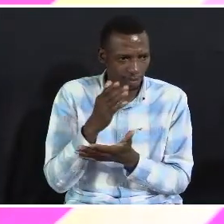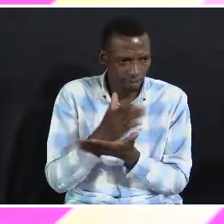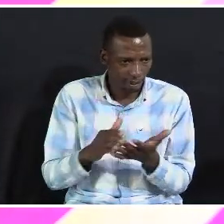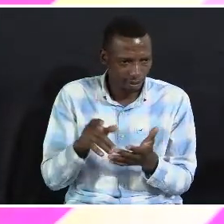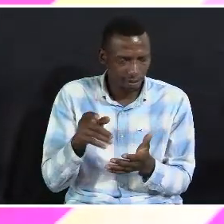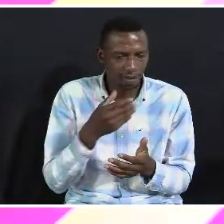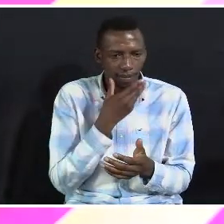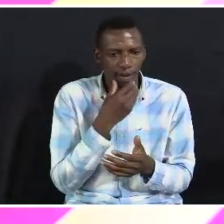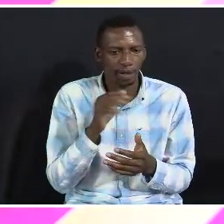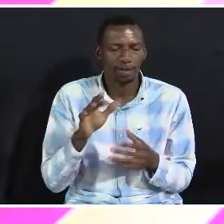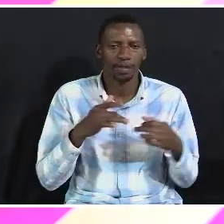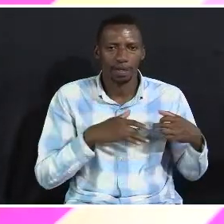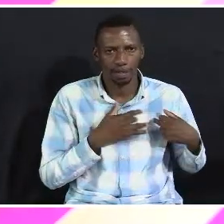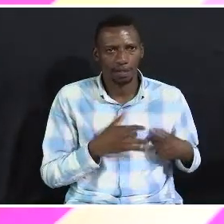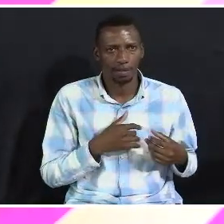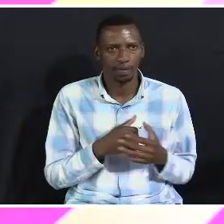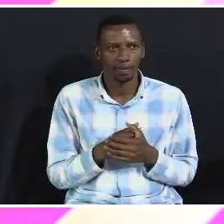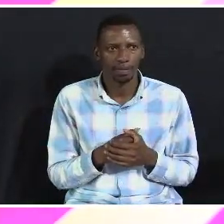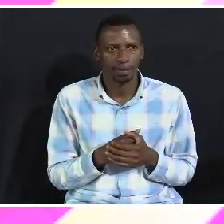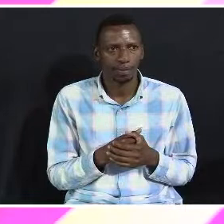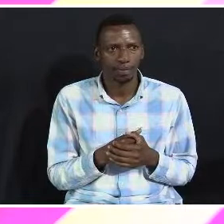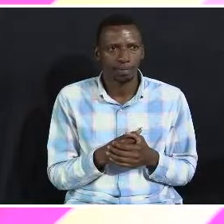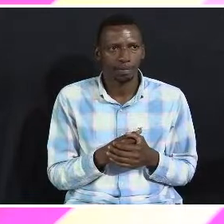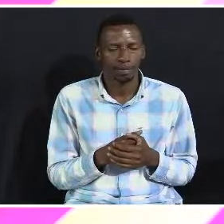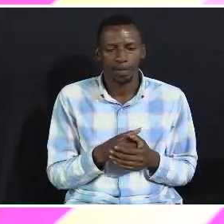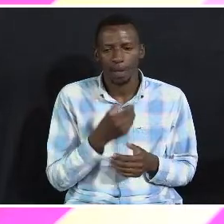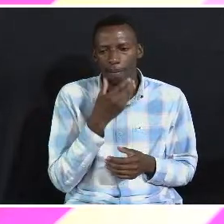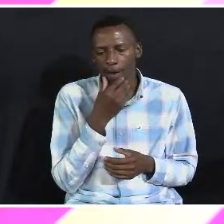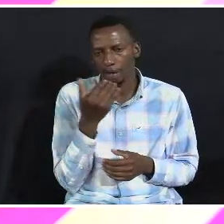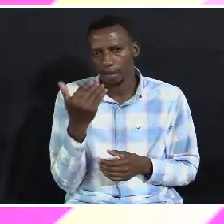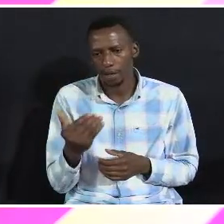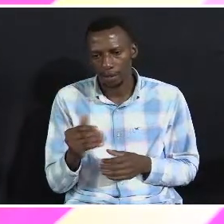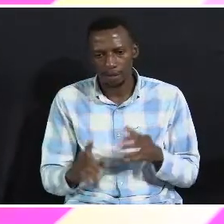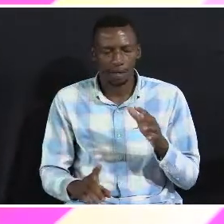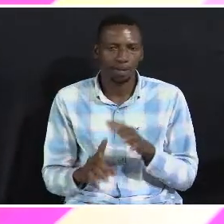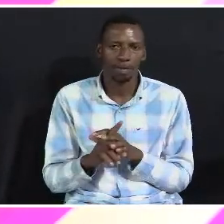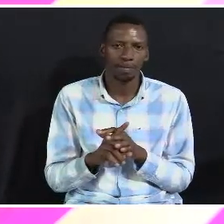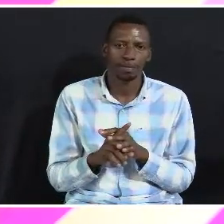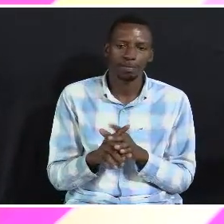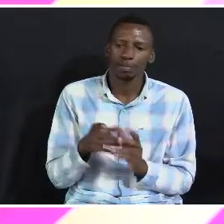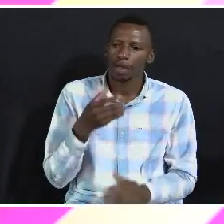man's heart. Young man comes up, "Daddy."